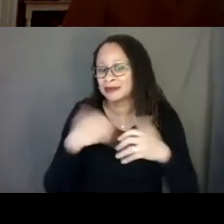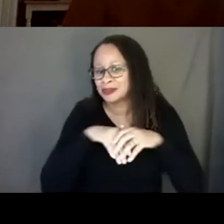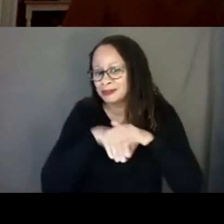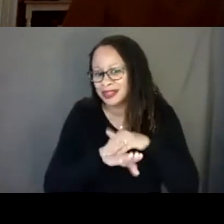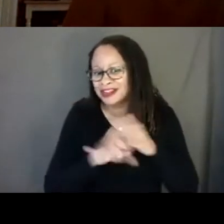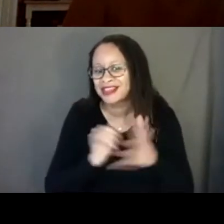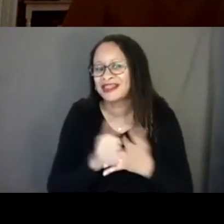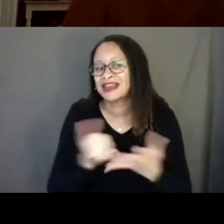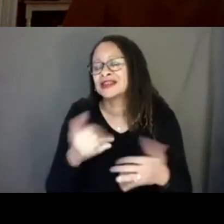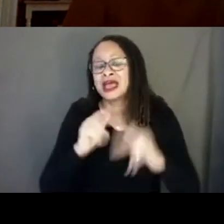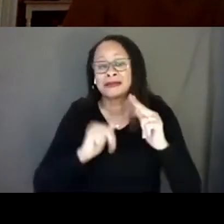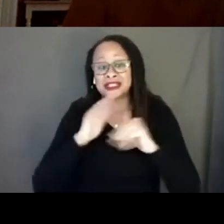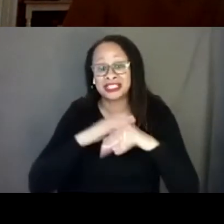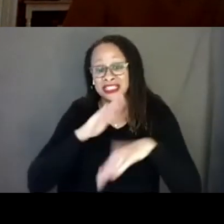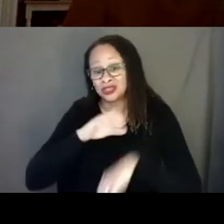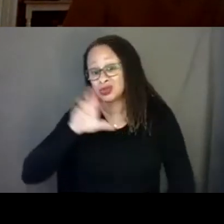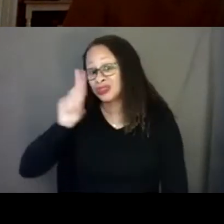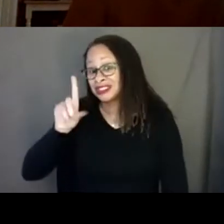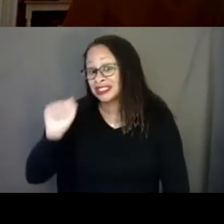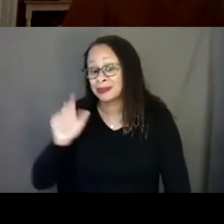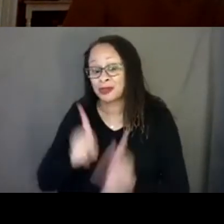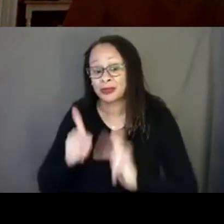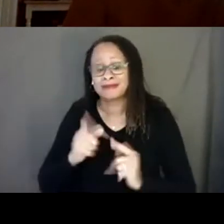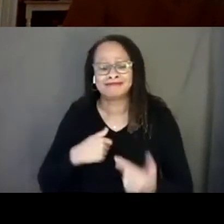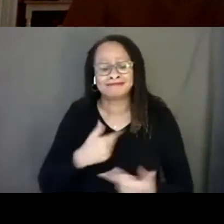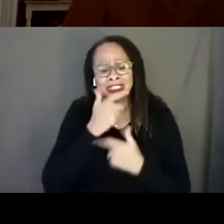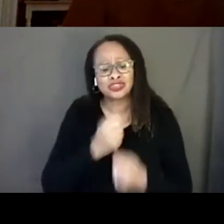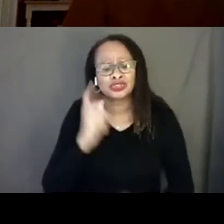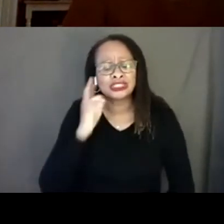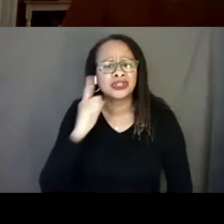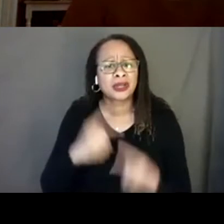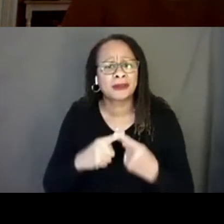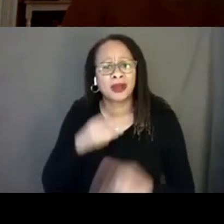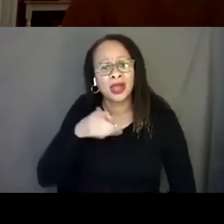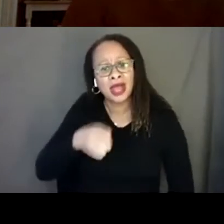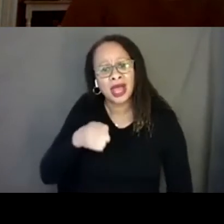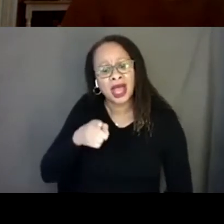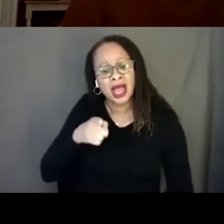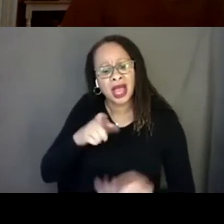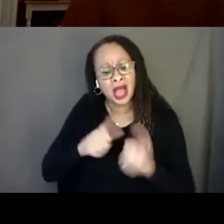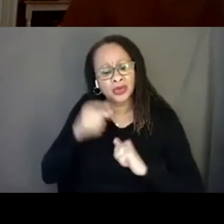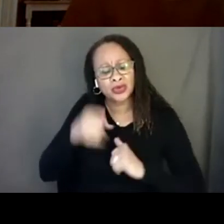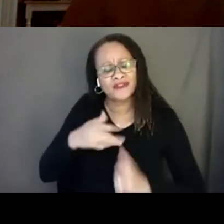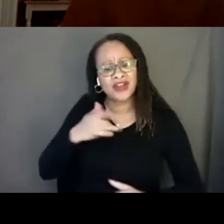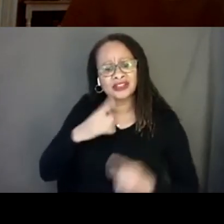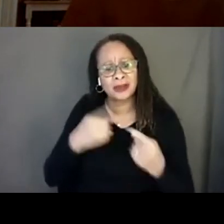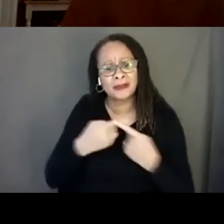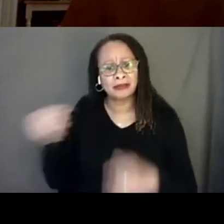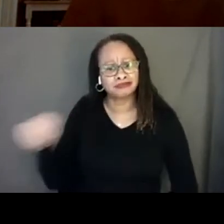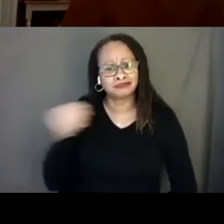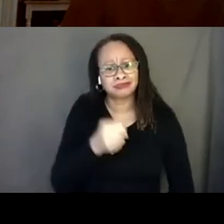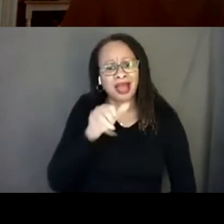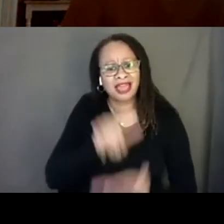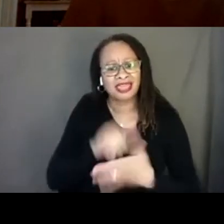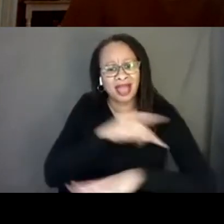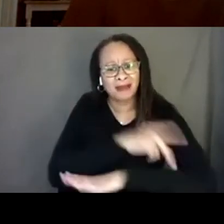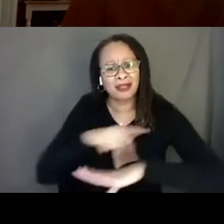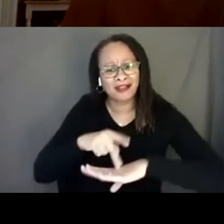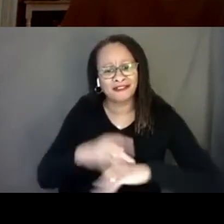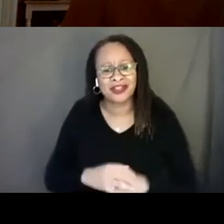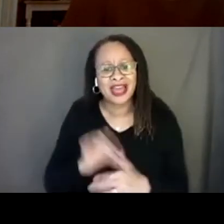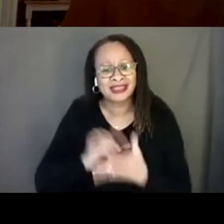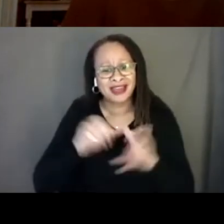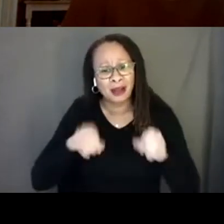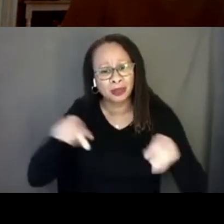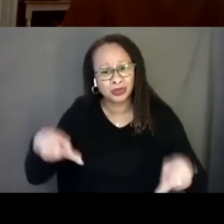into disabled folks. I'm really interested in hearing about how you felt about being brought onto that, you know, amazing